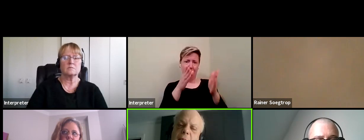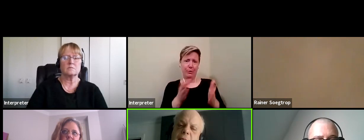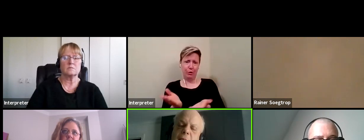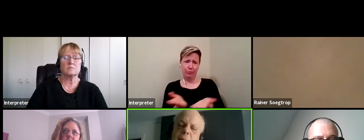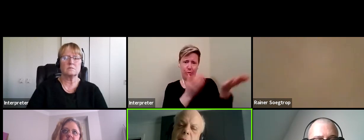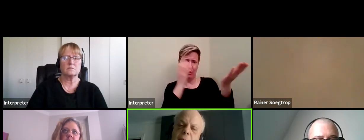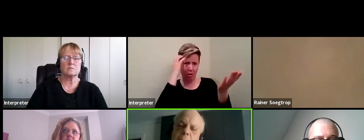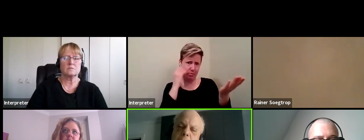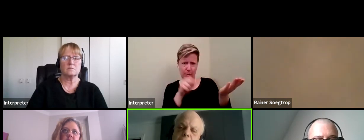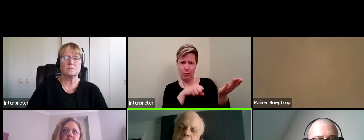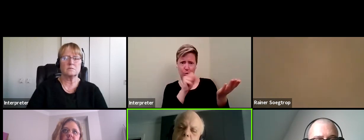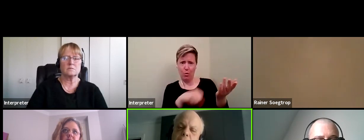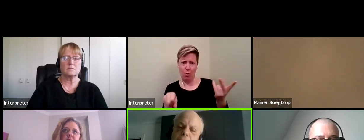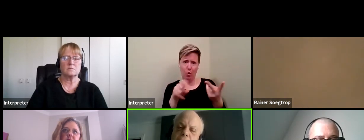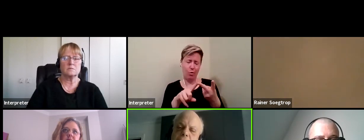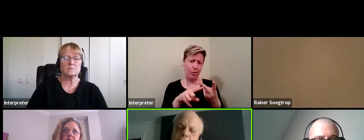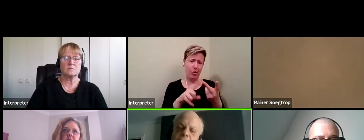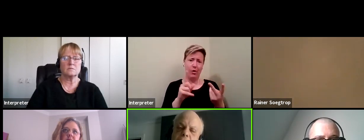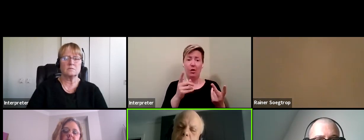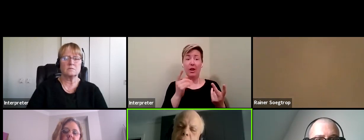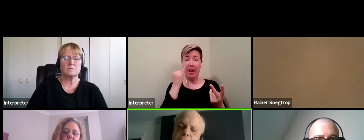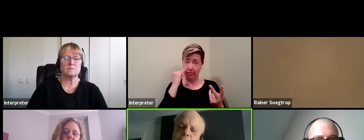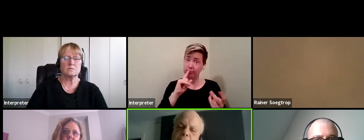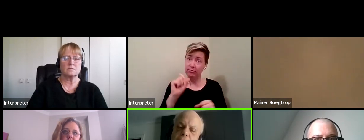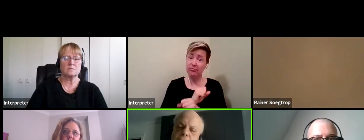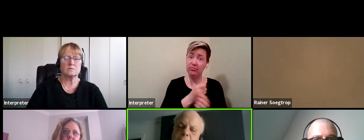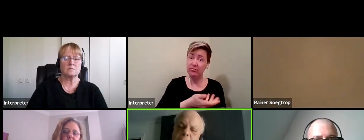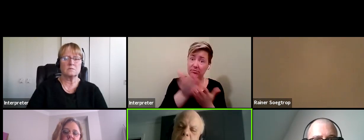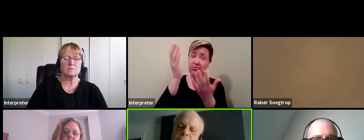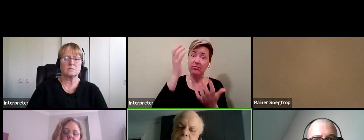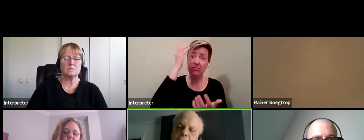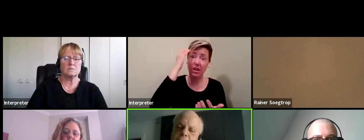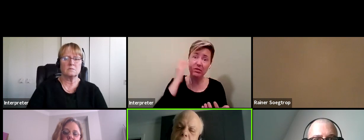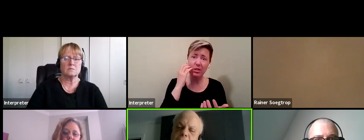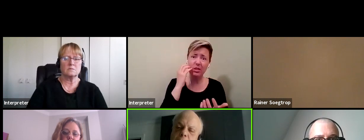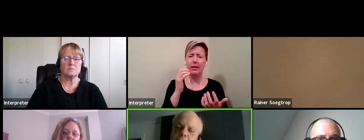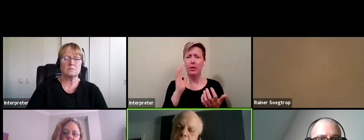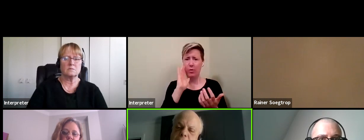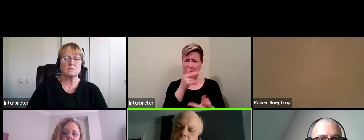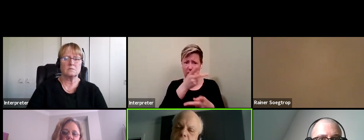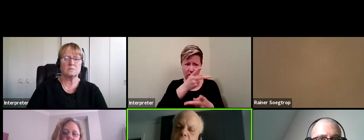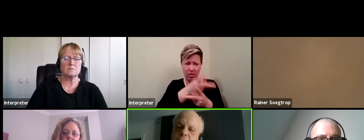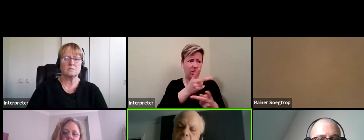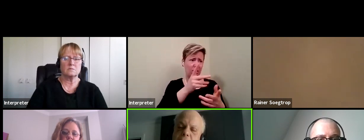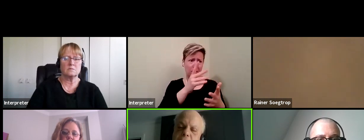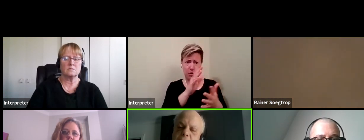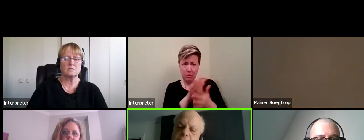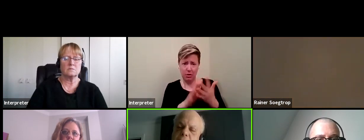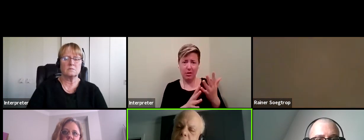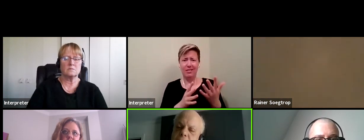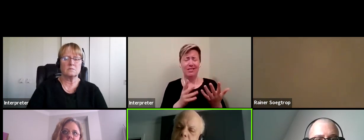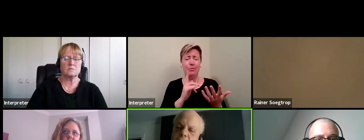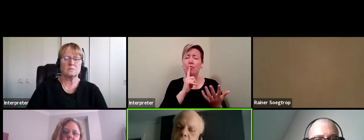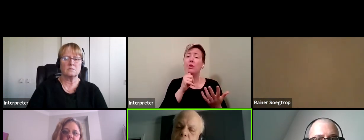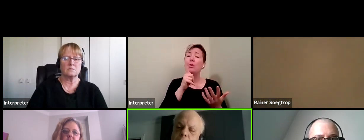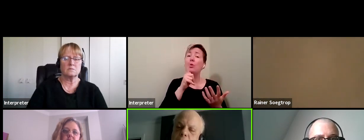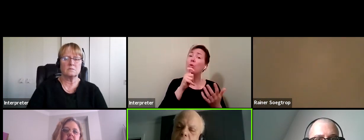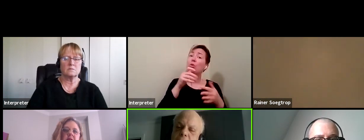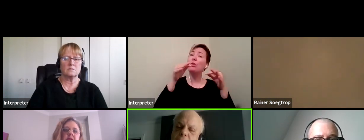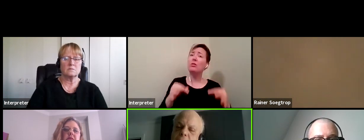hospital, gets care in hospital, gets emergency care, gets ration care, should not be based on a healthcare provider deciding that